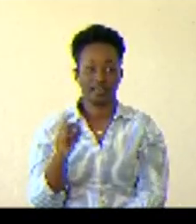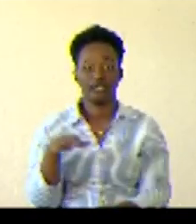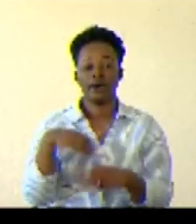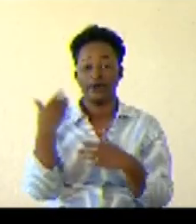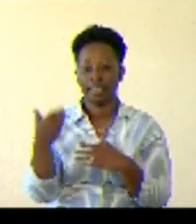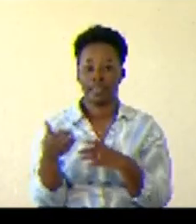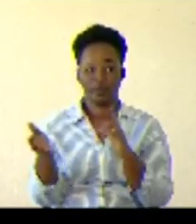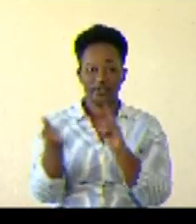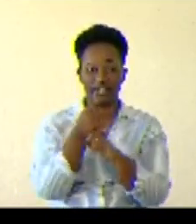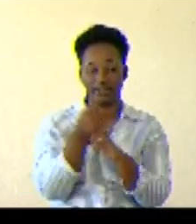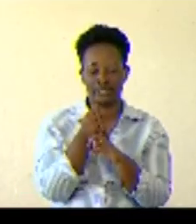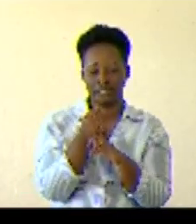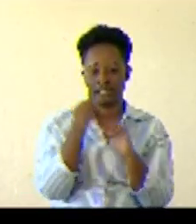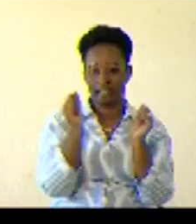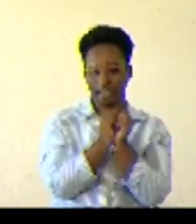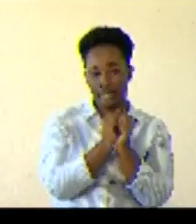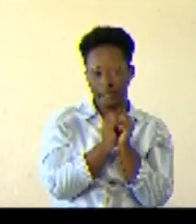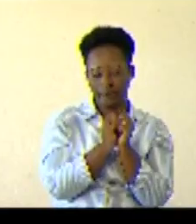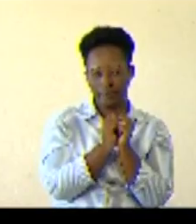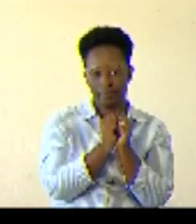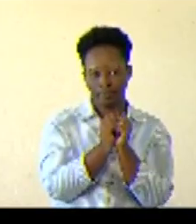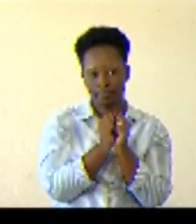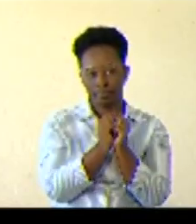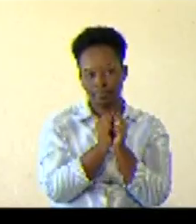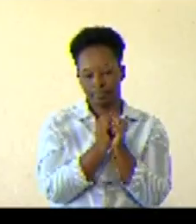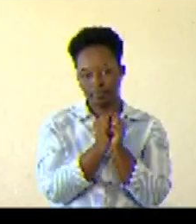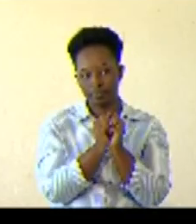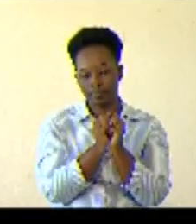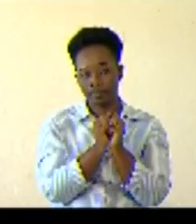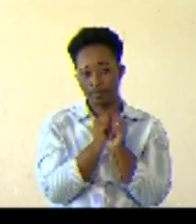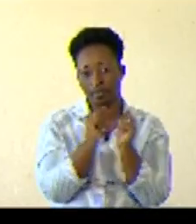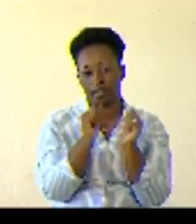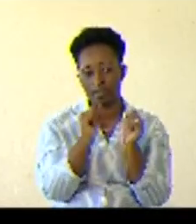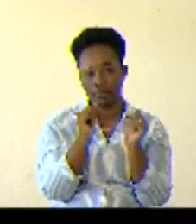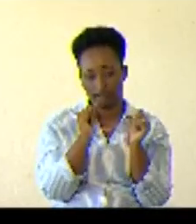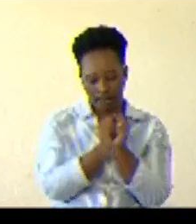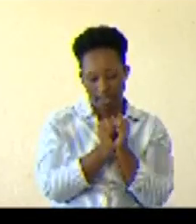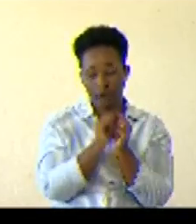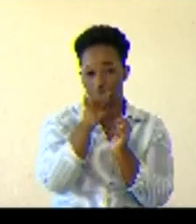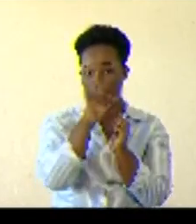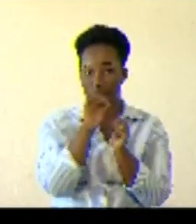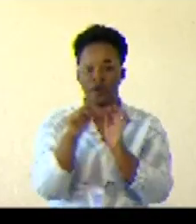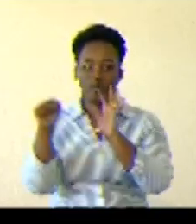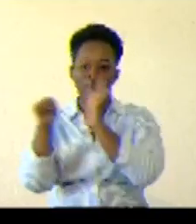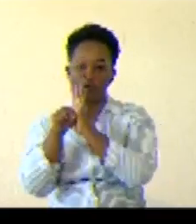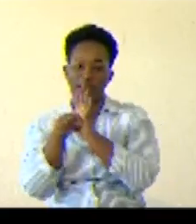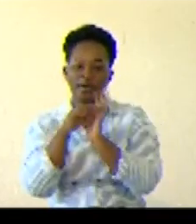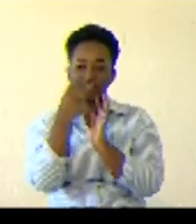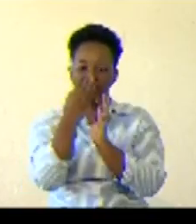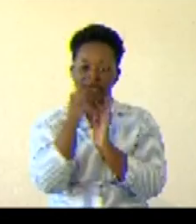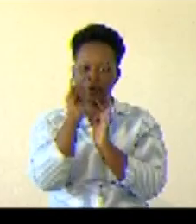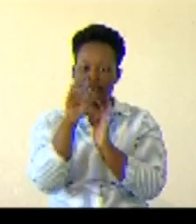this side, if you bring this side, if you bring this side, you correct like terms, you remain with 70